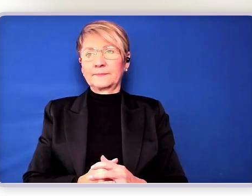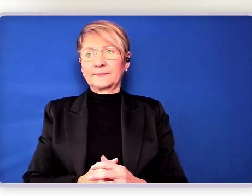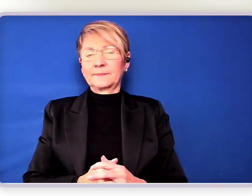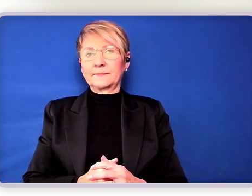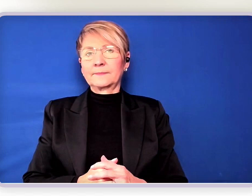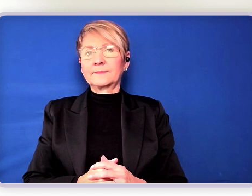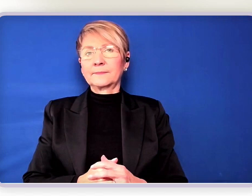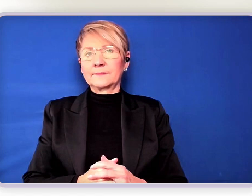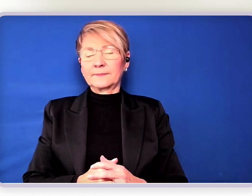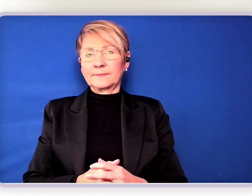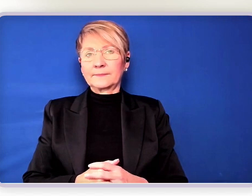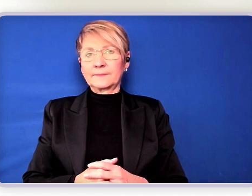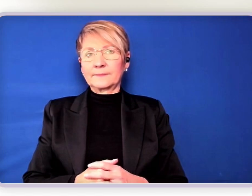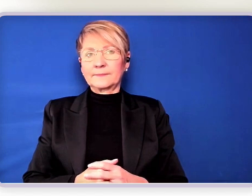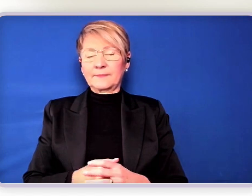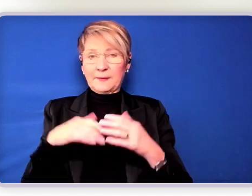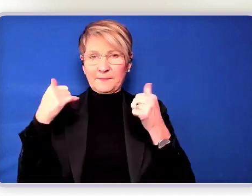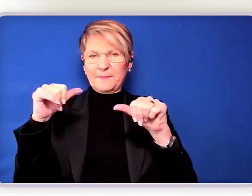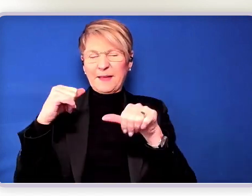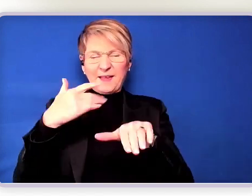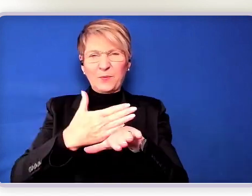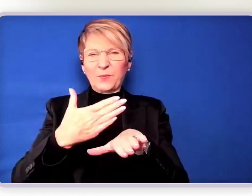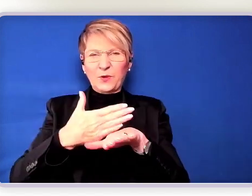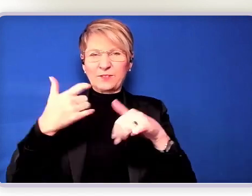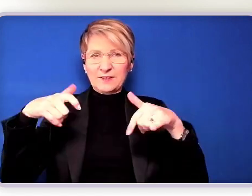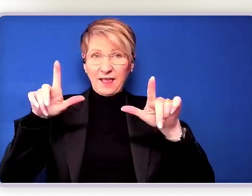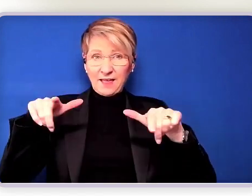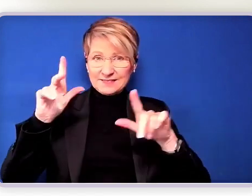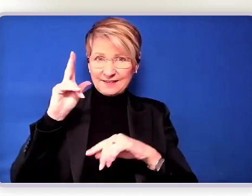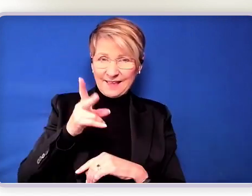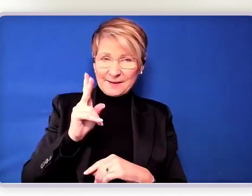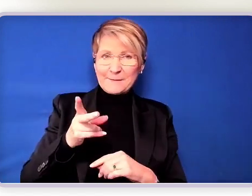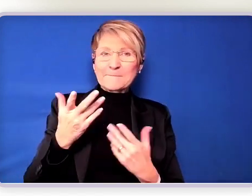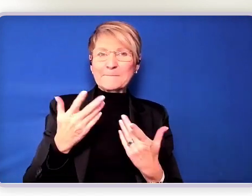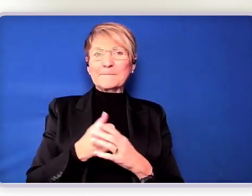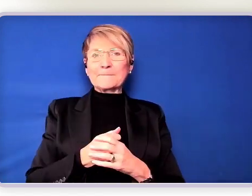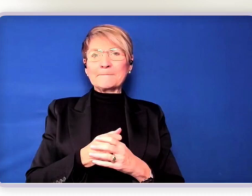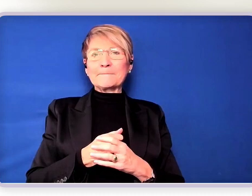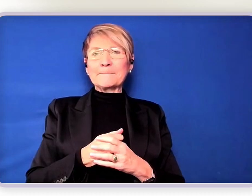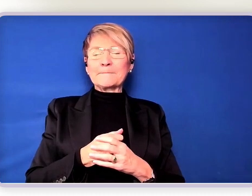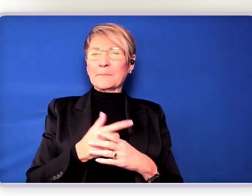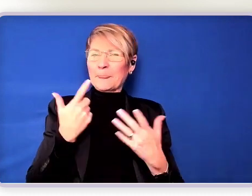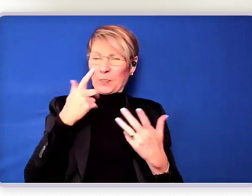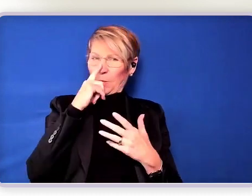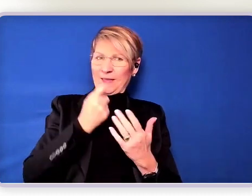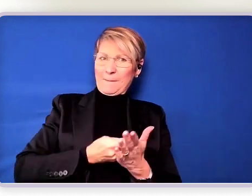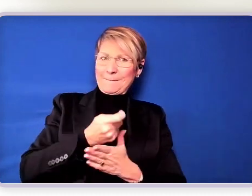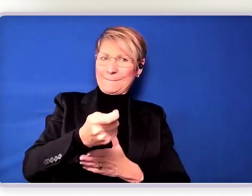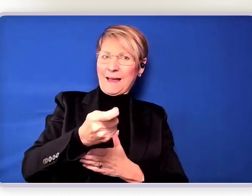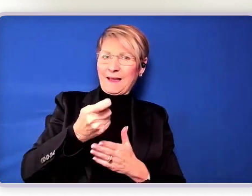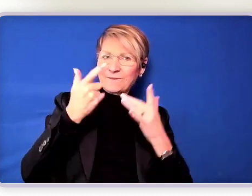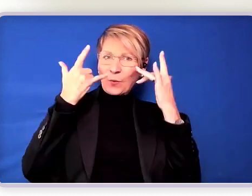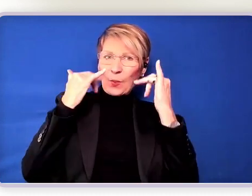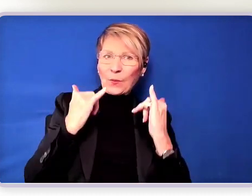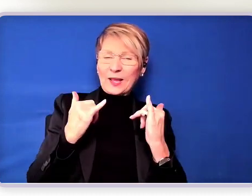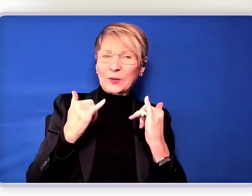So, now it's working again. So obviously, who can afford a lawyer? So you want